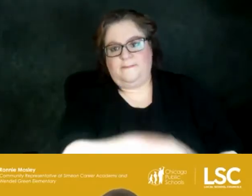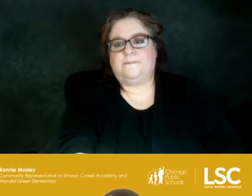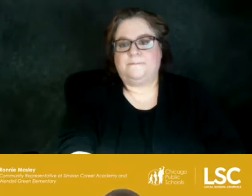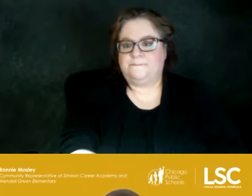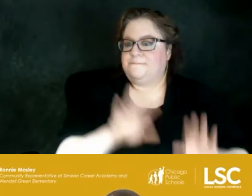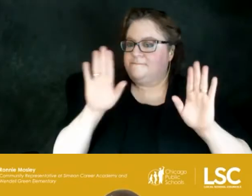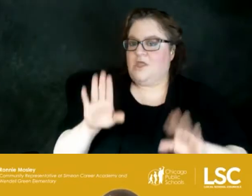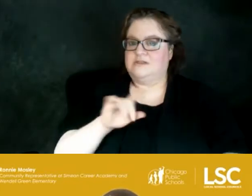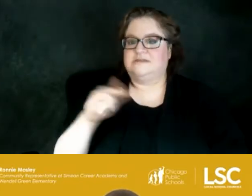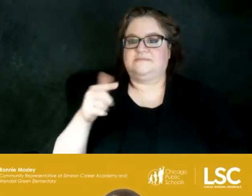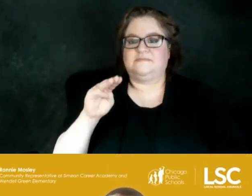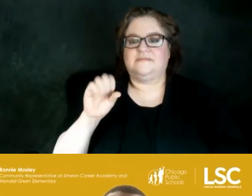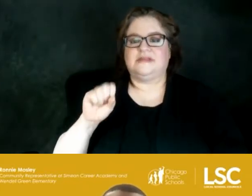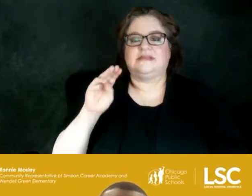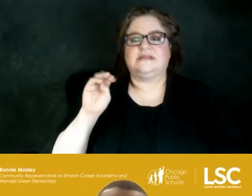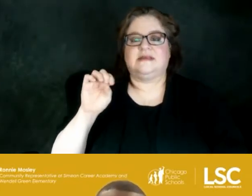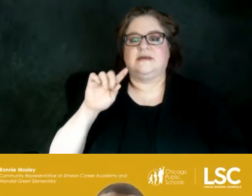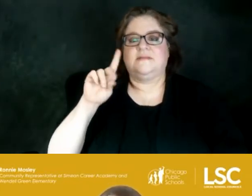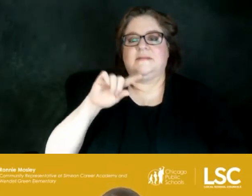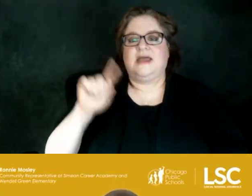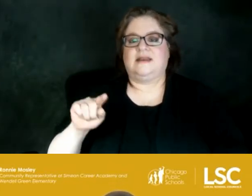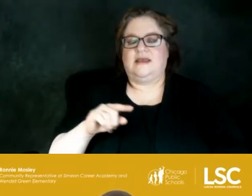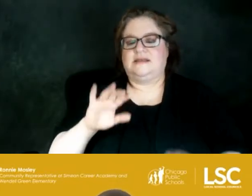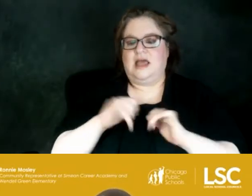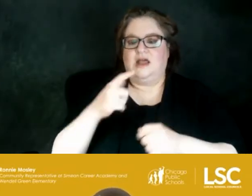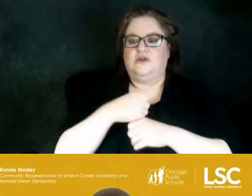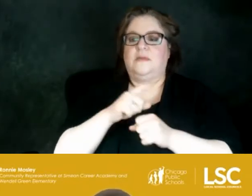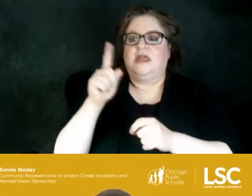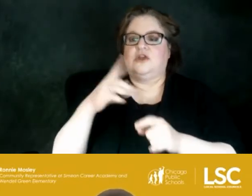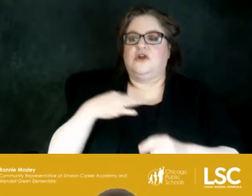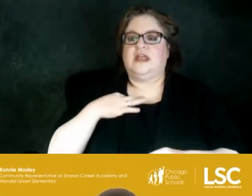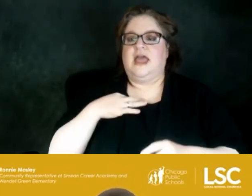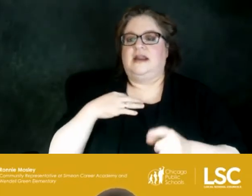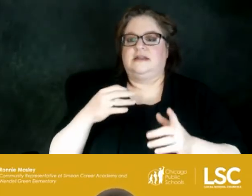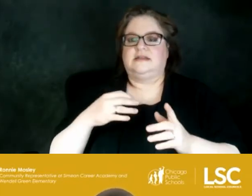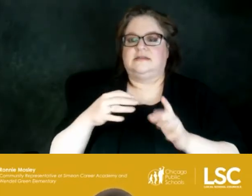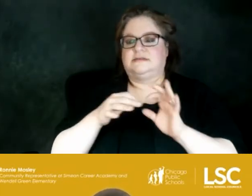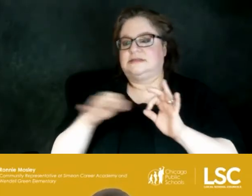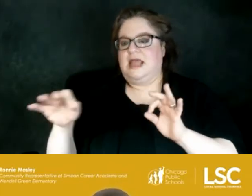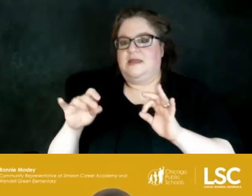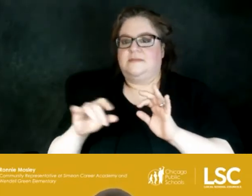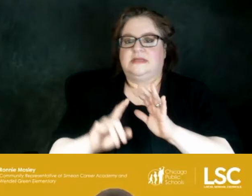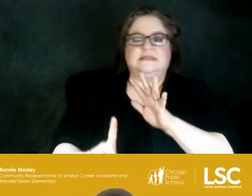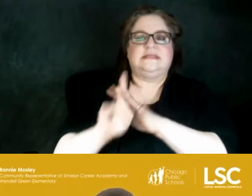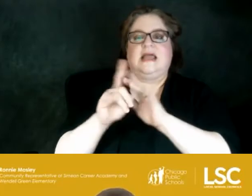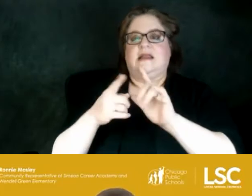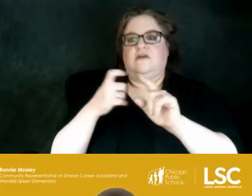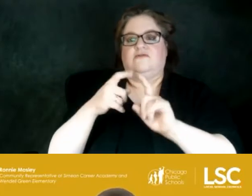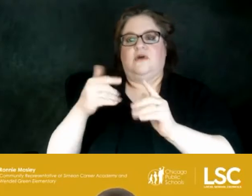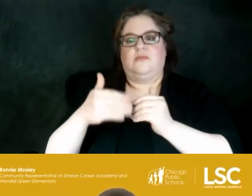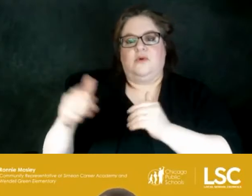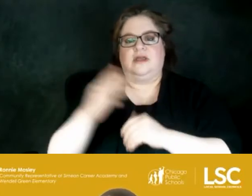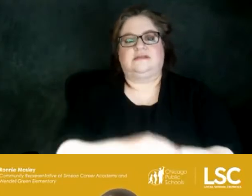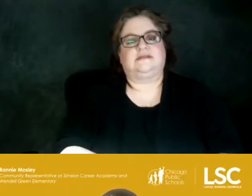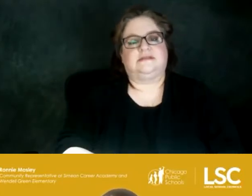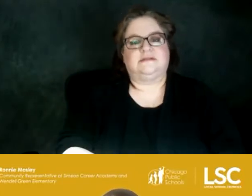Ms. Mendez, how do you make your candidacy statement or candidate statement stand out from the rest?